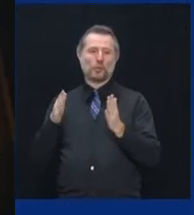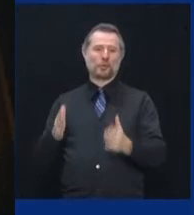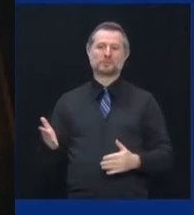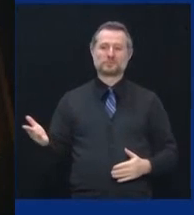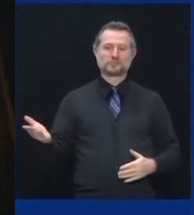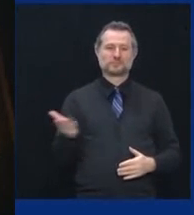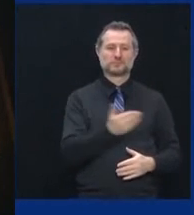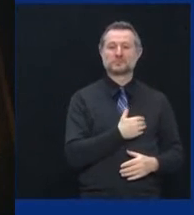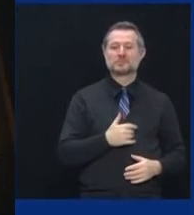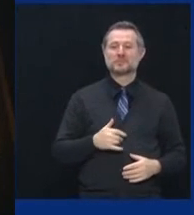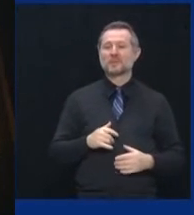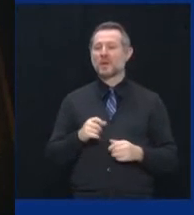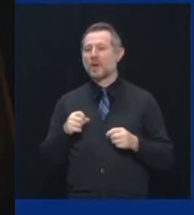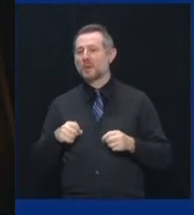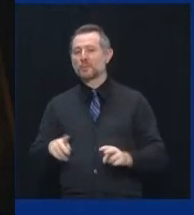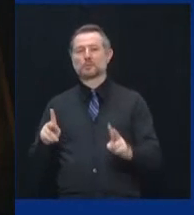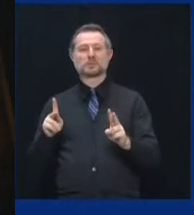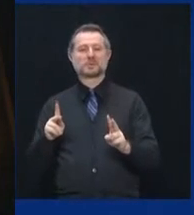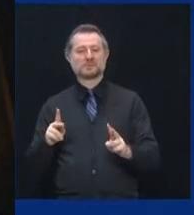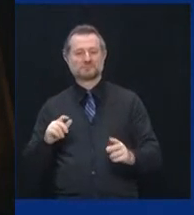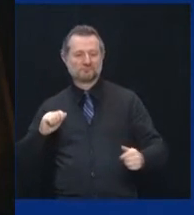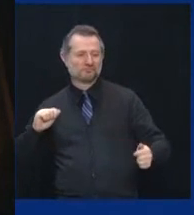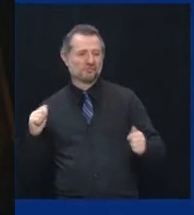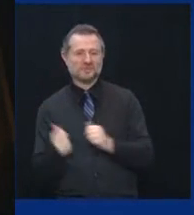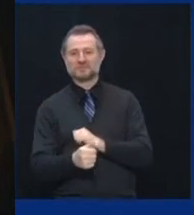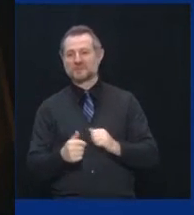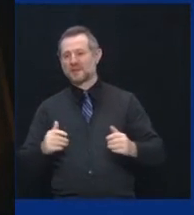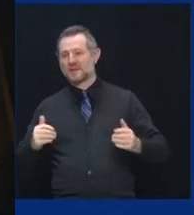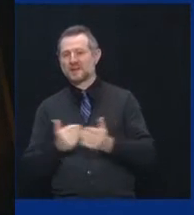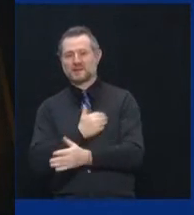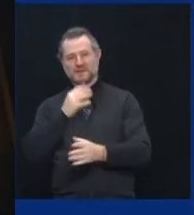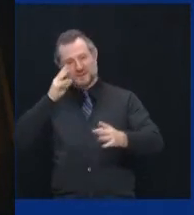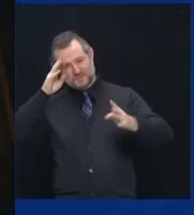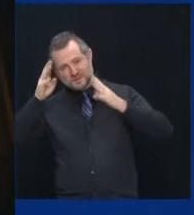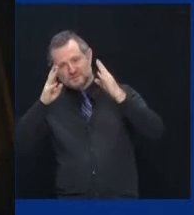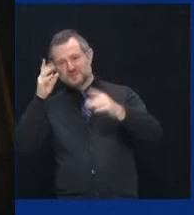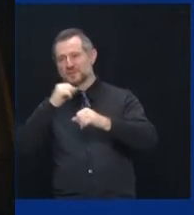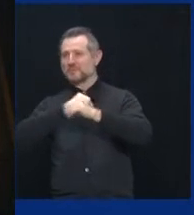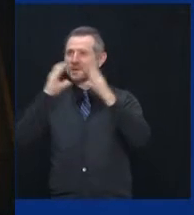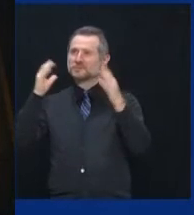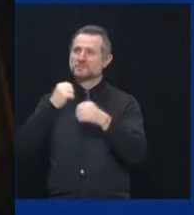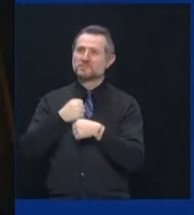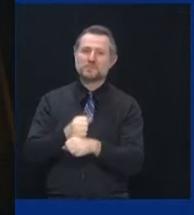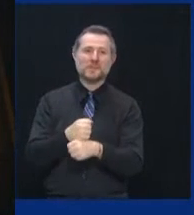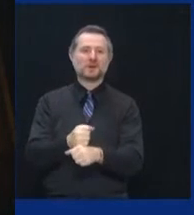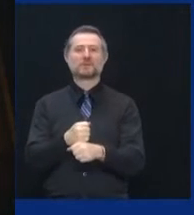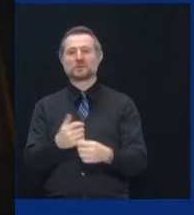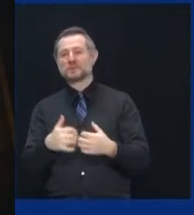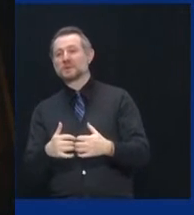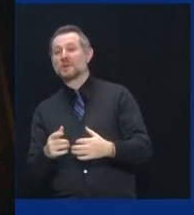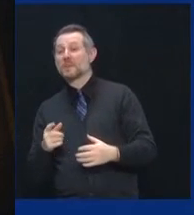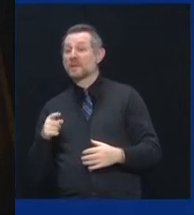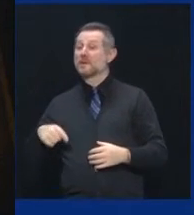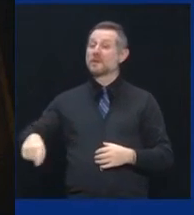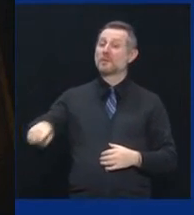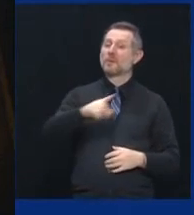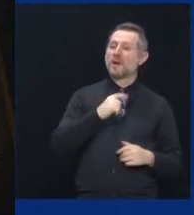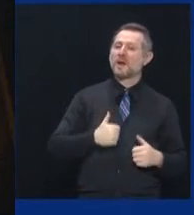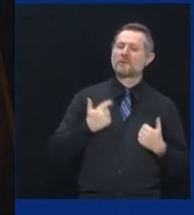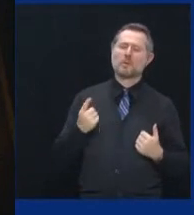to reimagine, reinvent, and recreate. Life is about change and